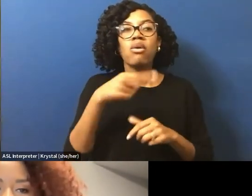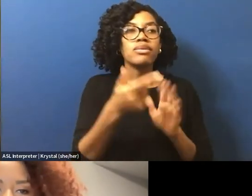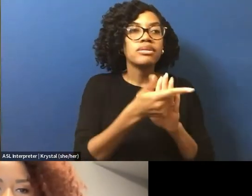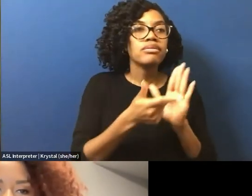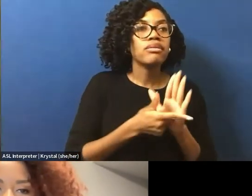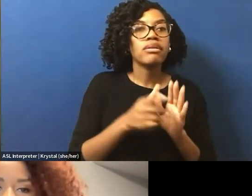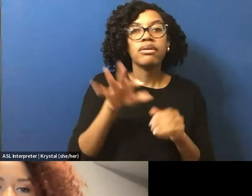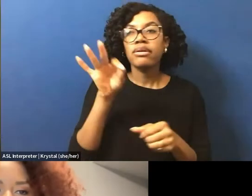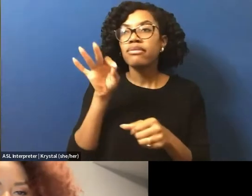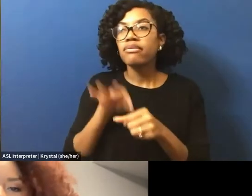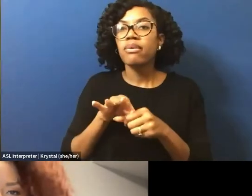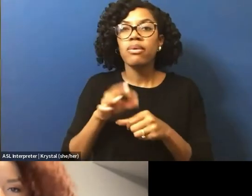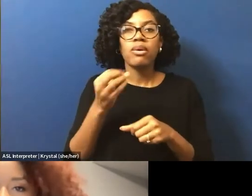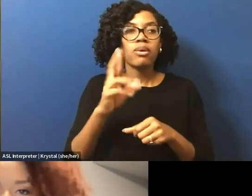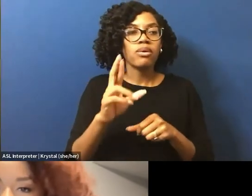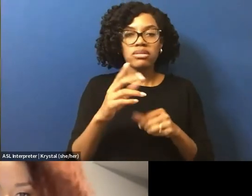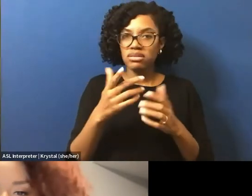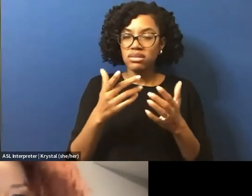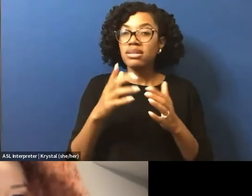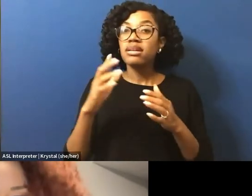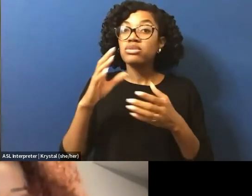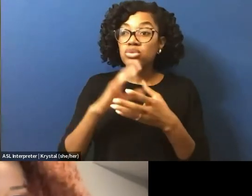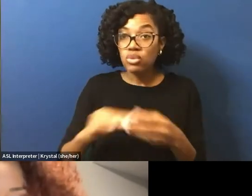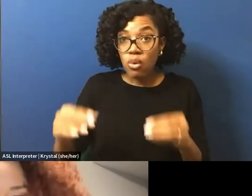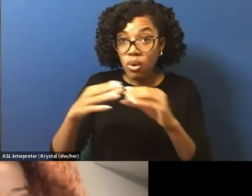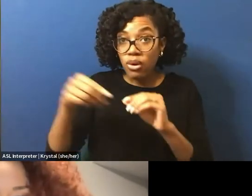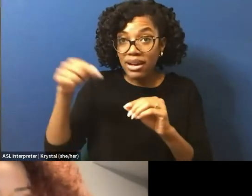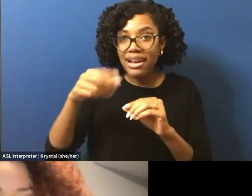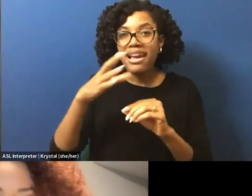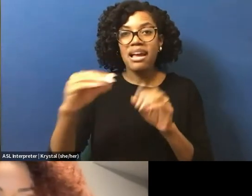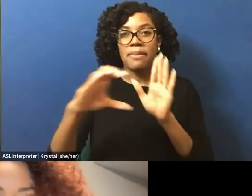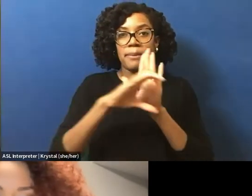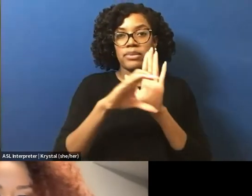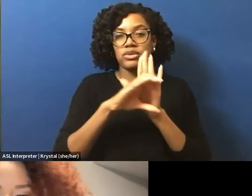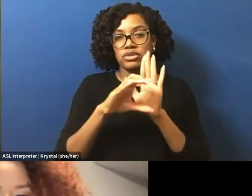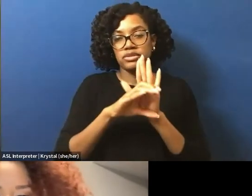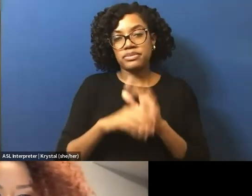our minds to different understandings of historical sources.